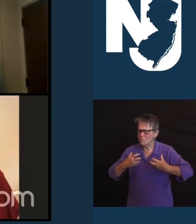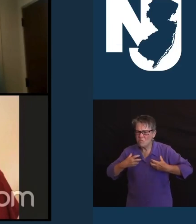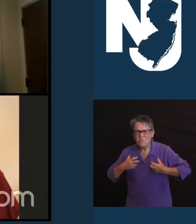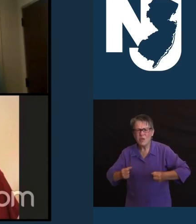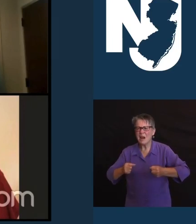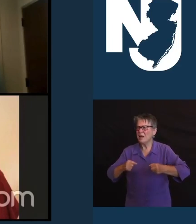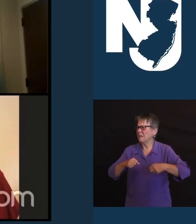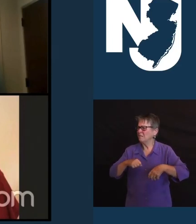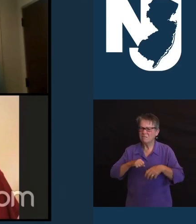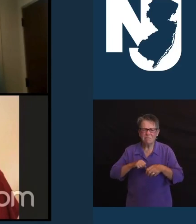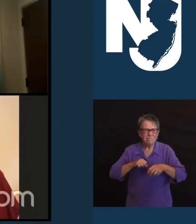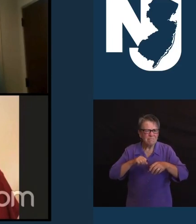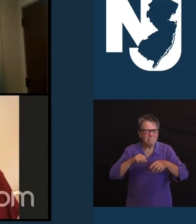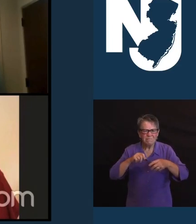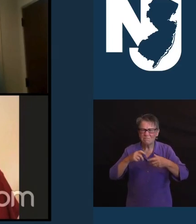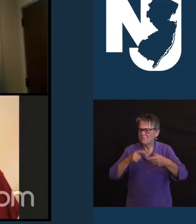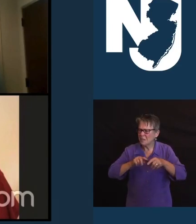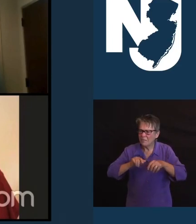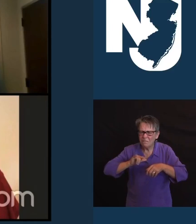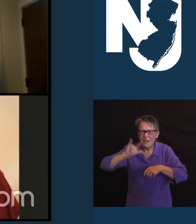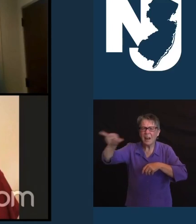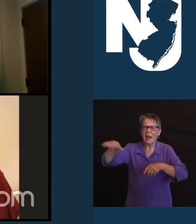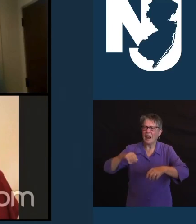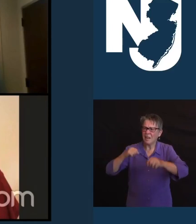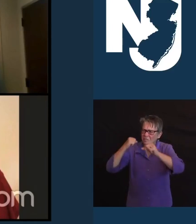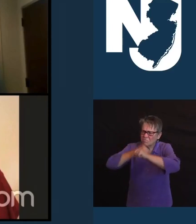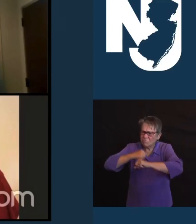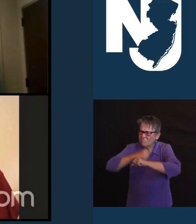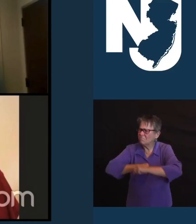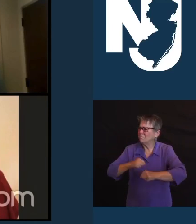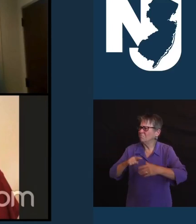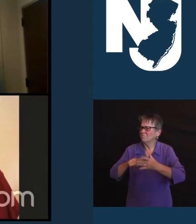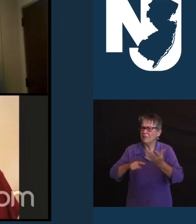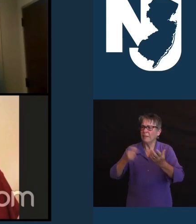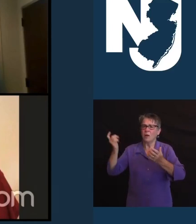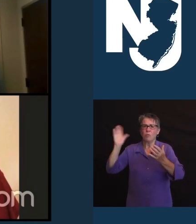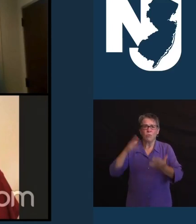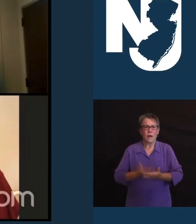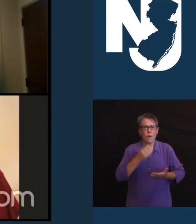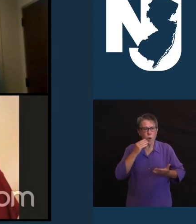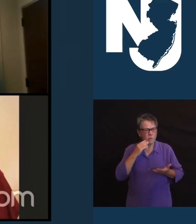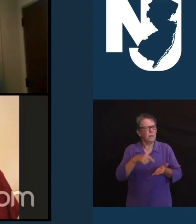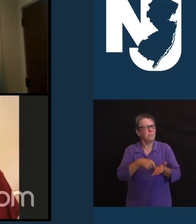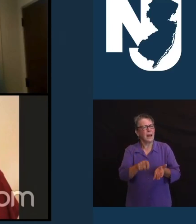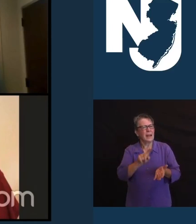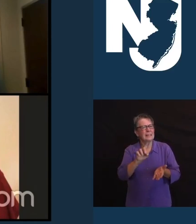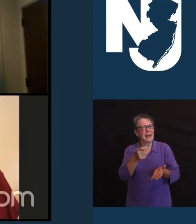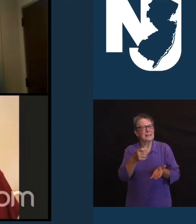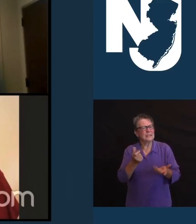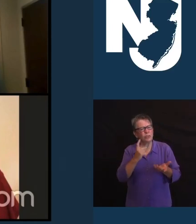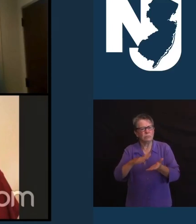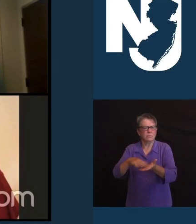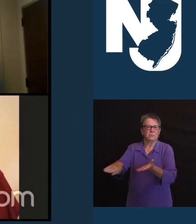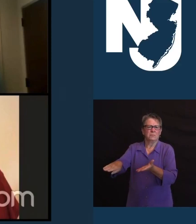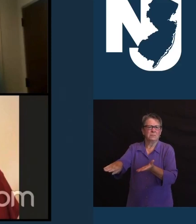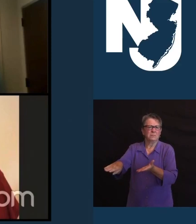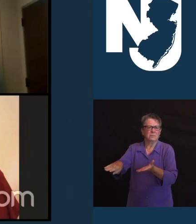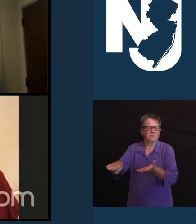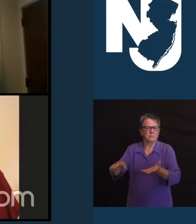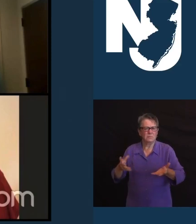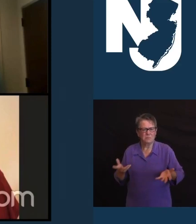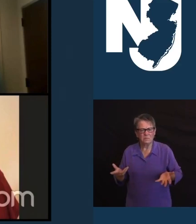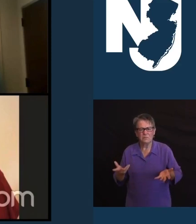And this is, at long last, a statement of our New Jersey values, values that honor service to our nation and to our fellow New